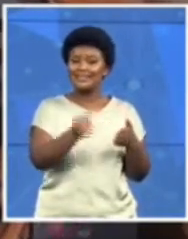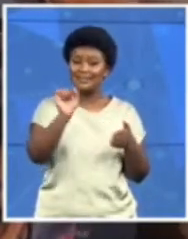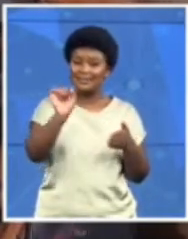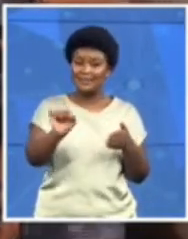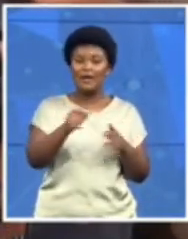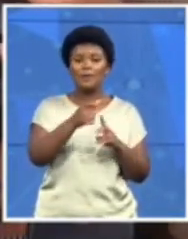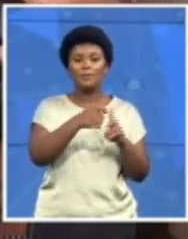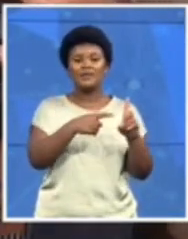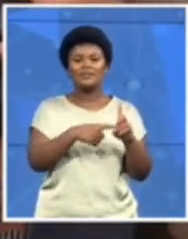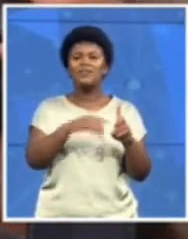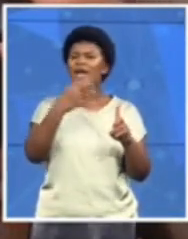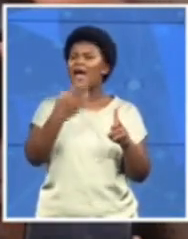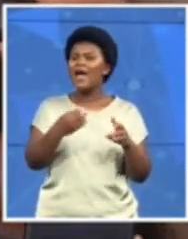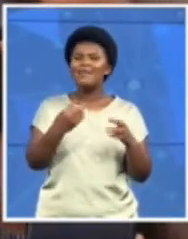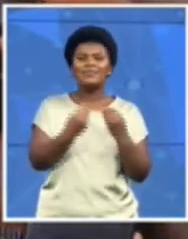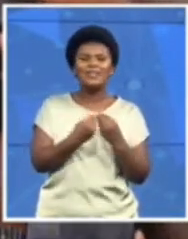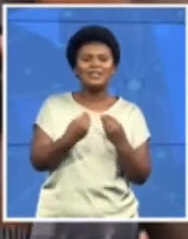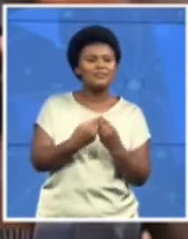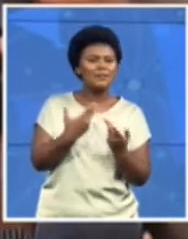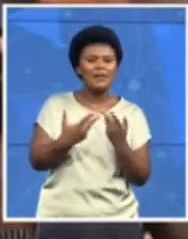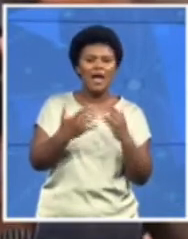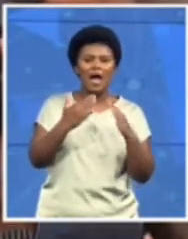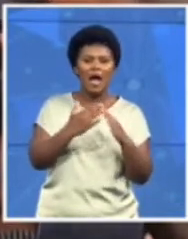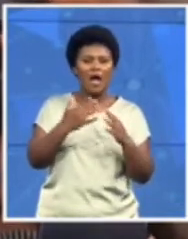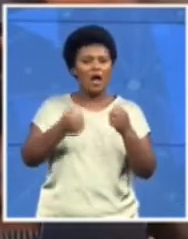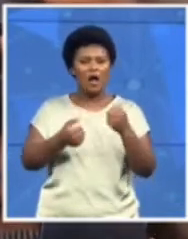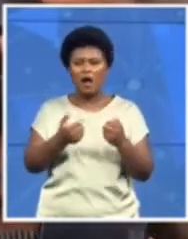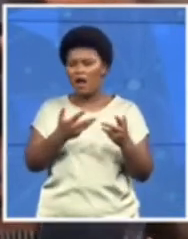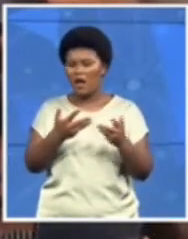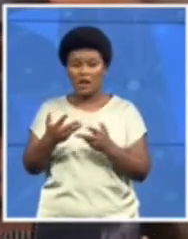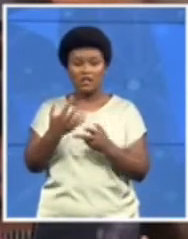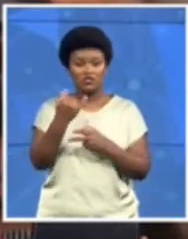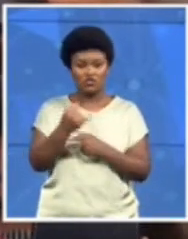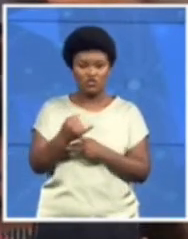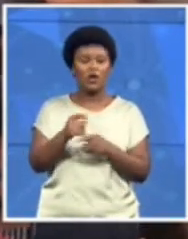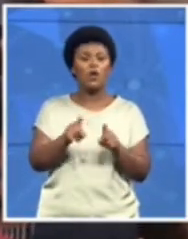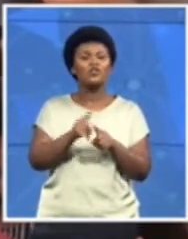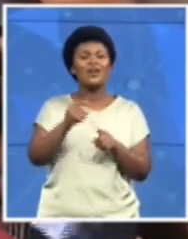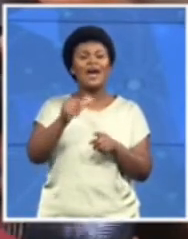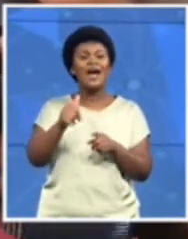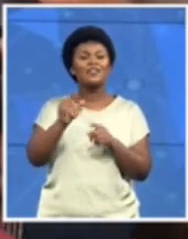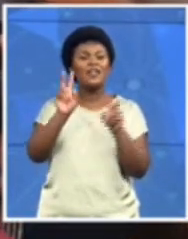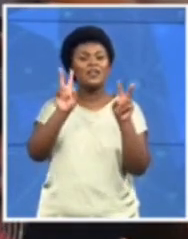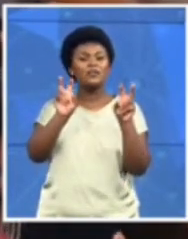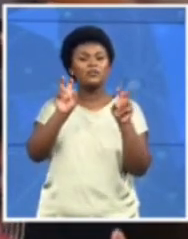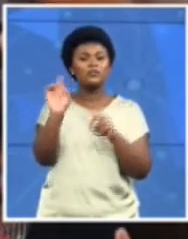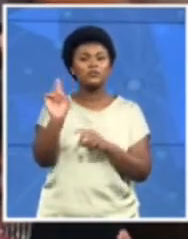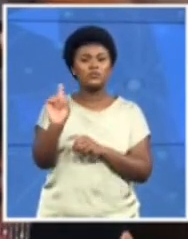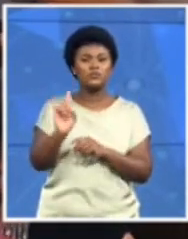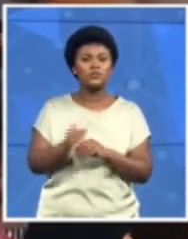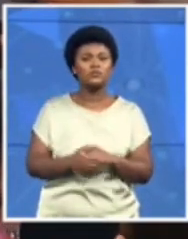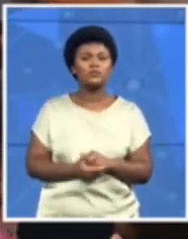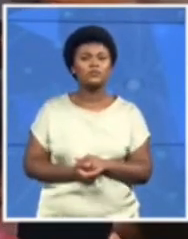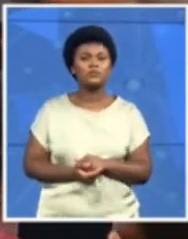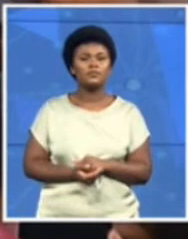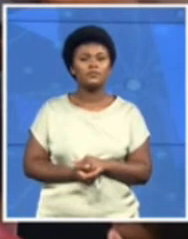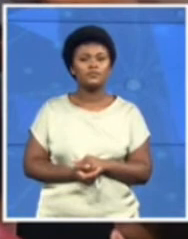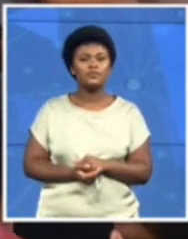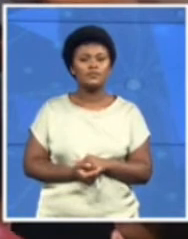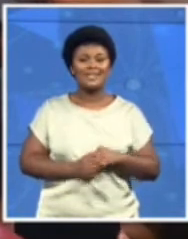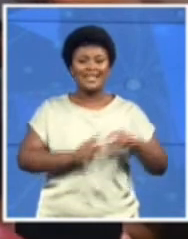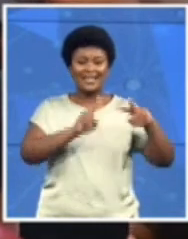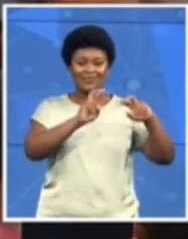forth. Also, the other issue is that the investigators have not been able to